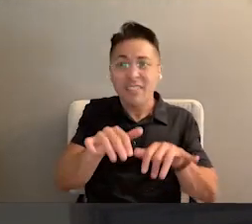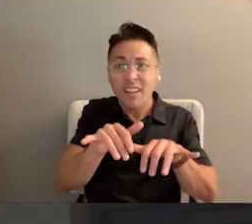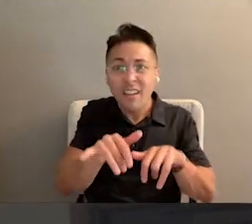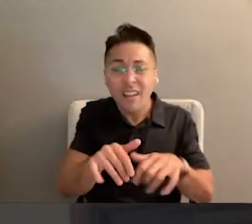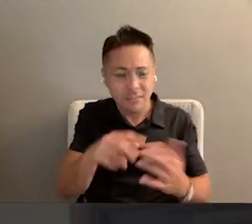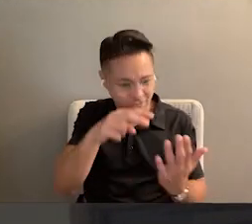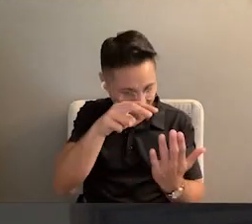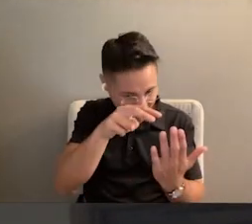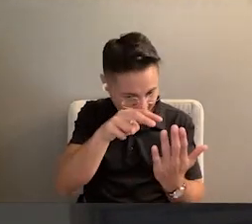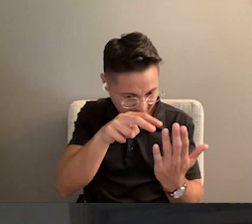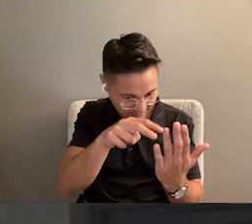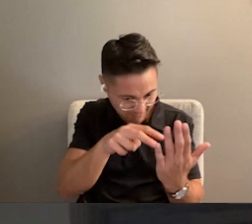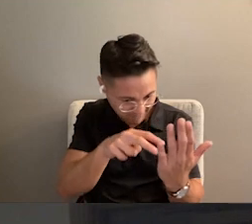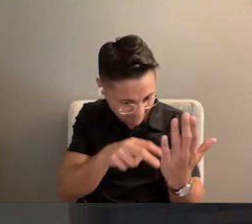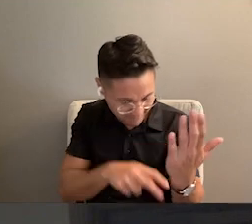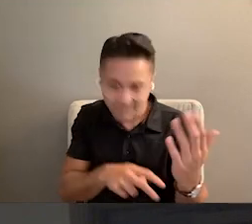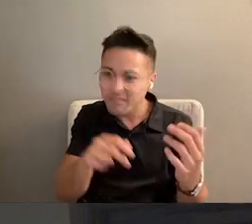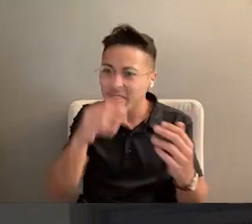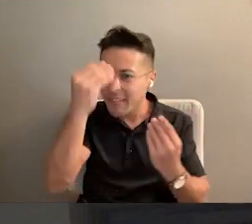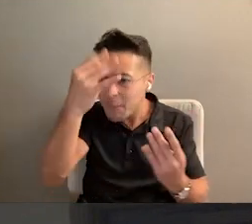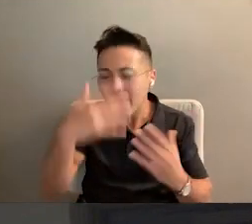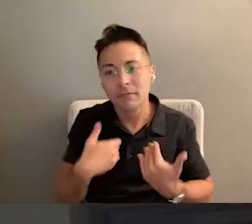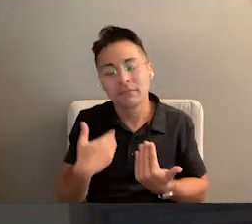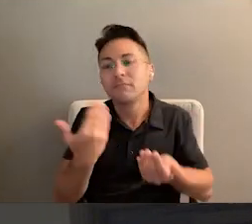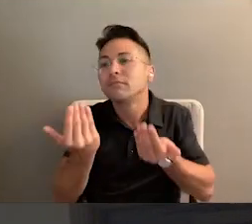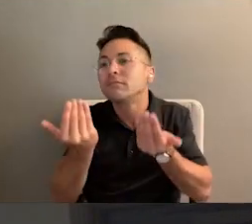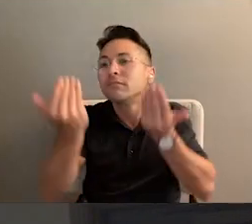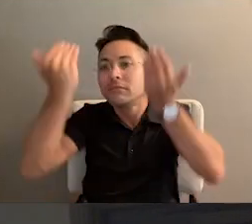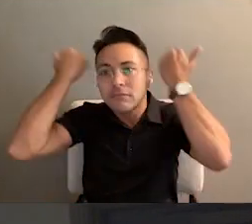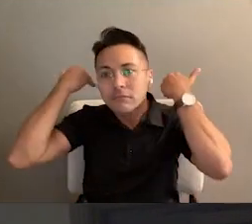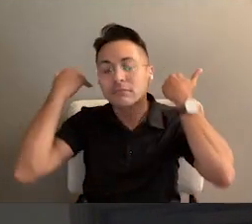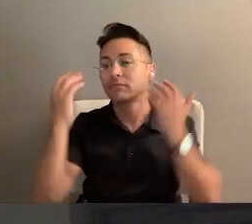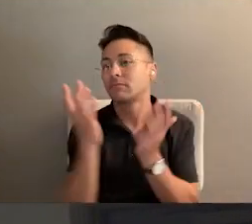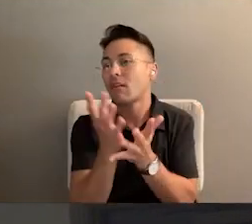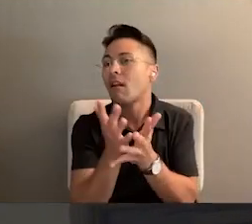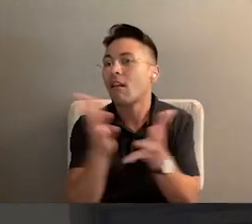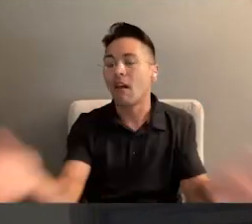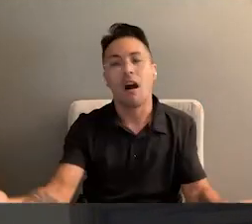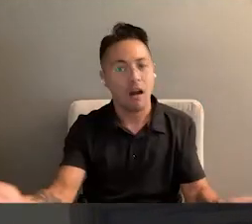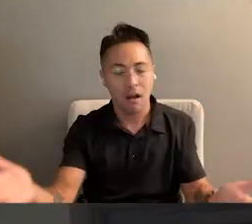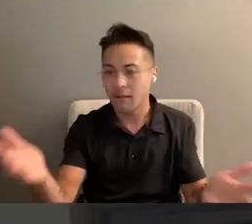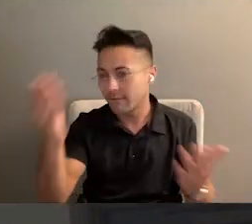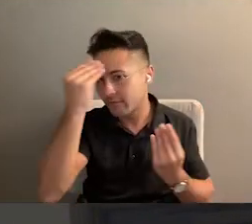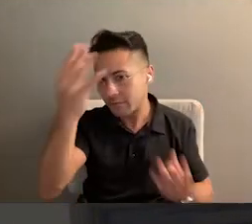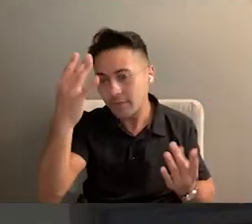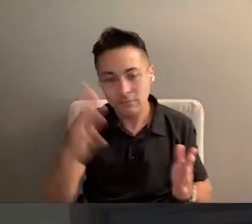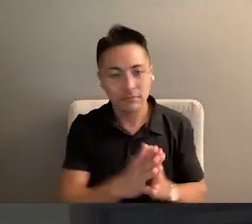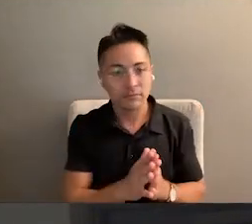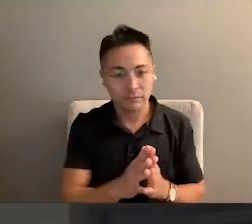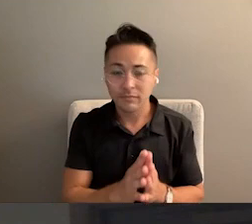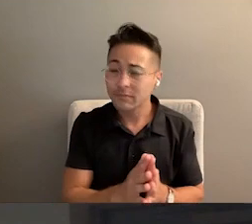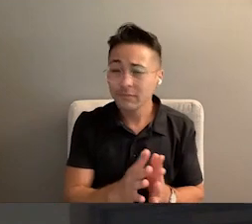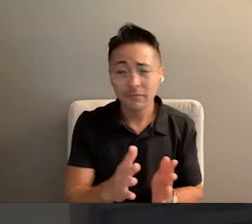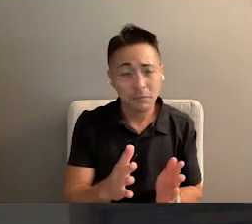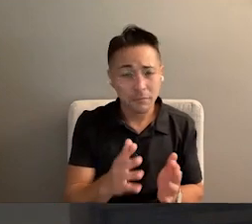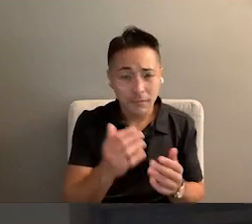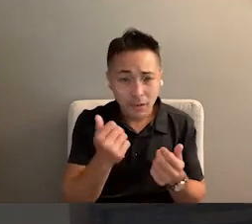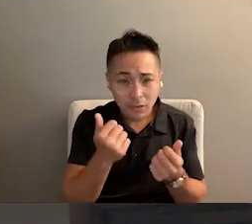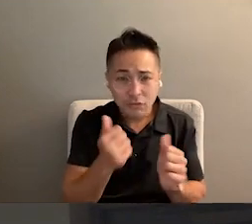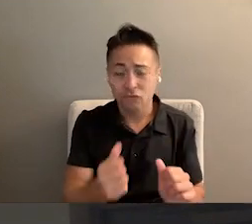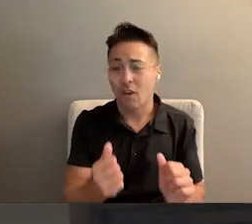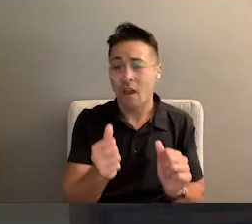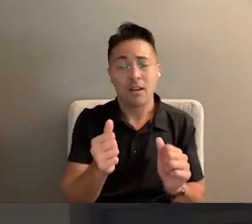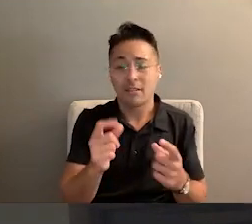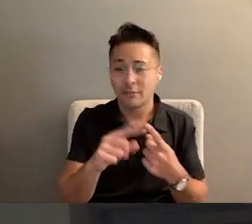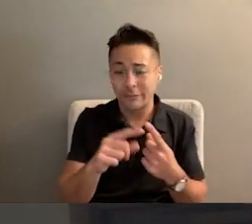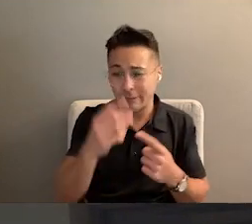home and you do that training by yourself, and you're trying to read over that material, it's a lot. It's a lot, I am